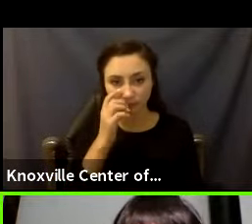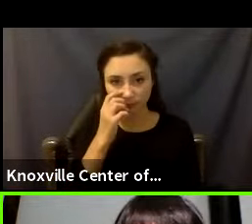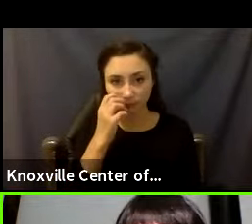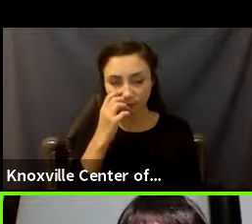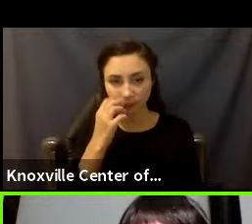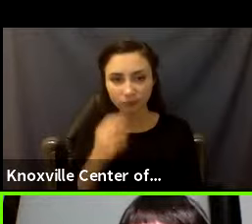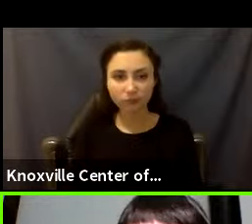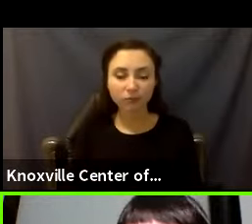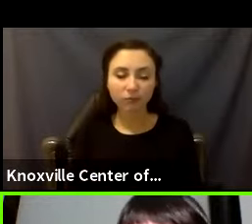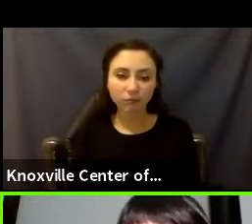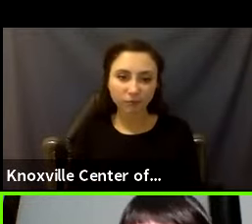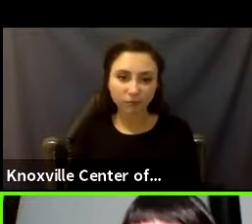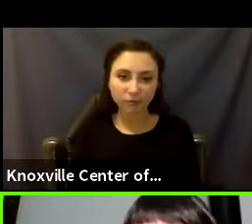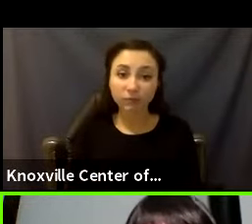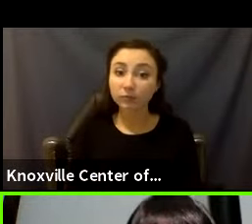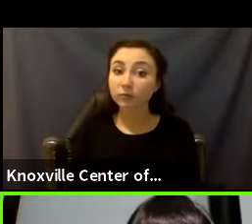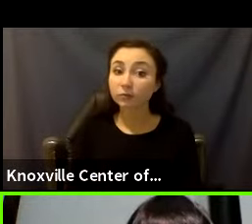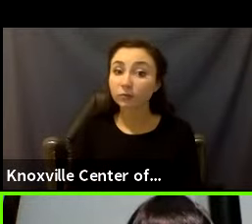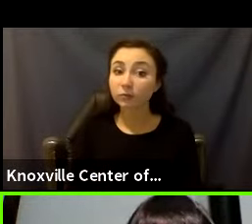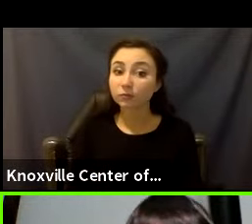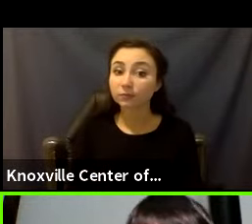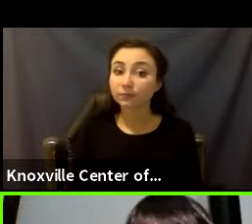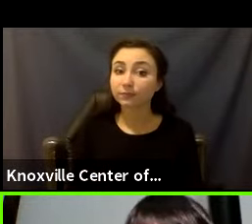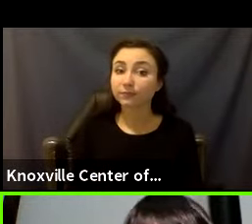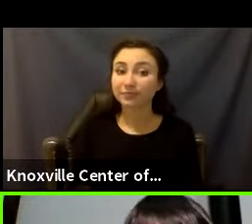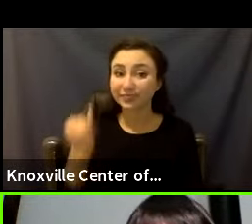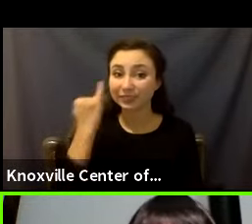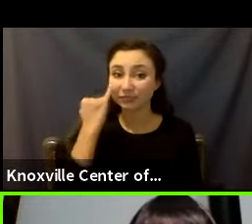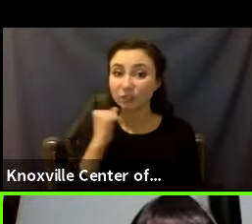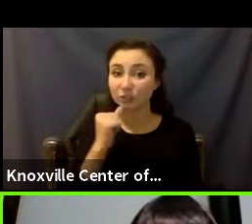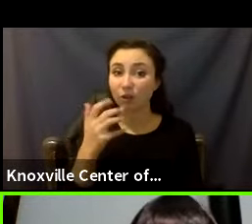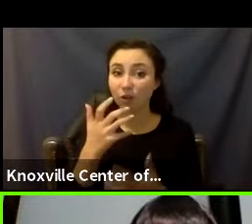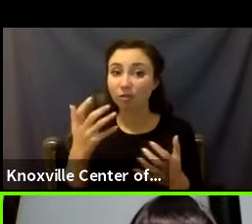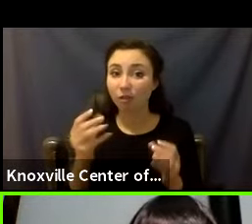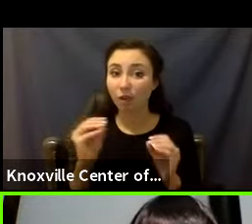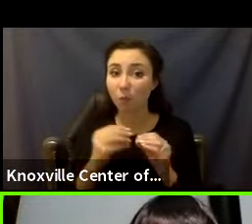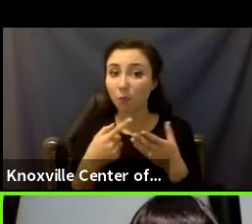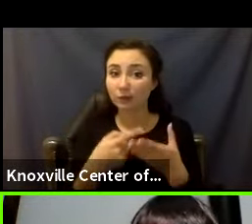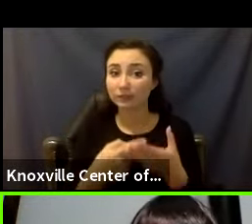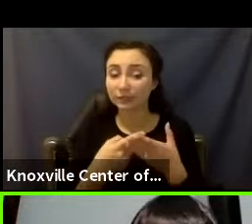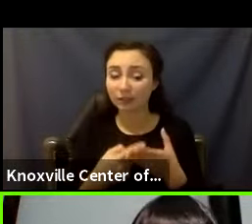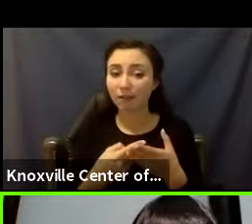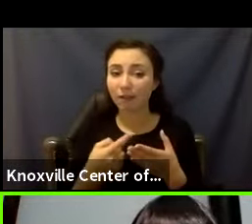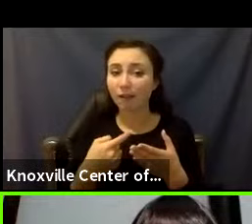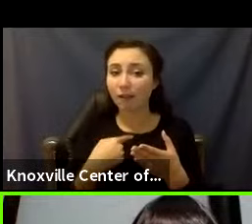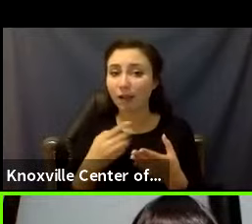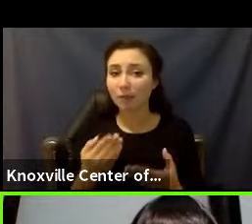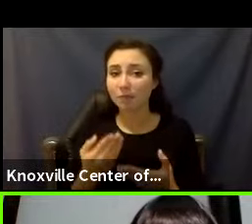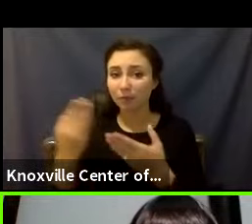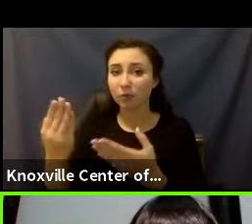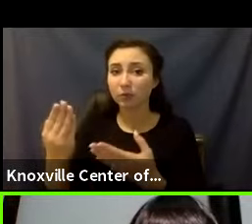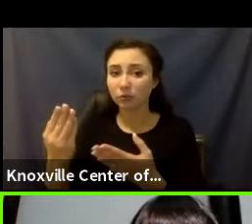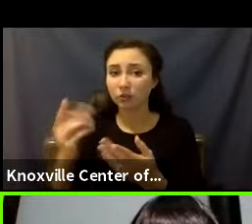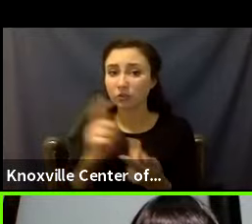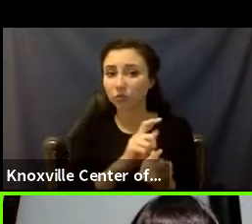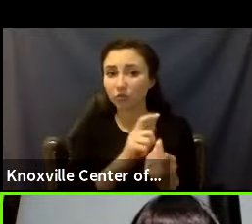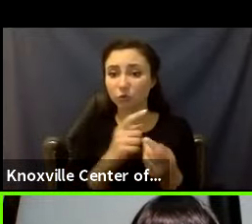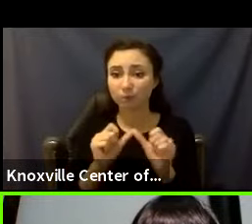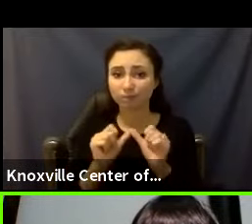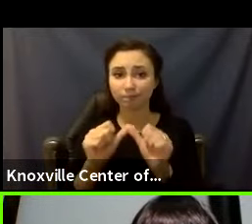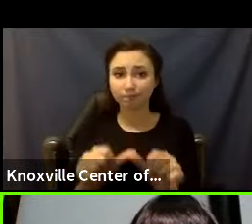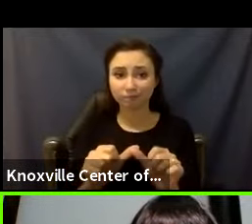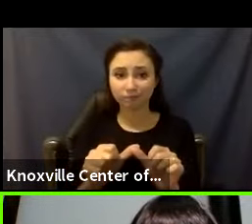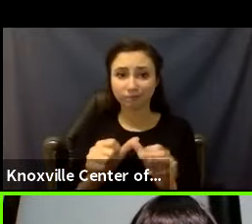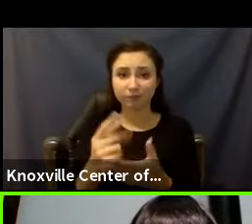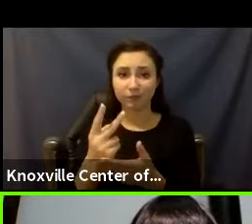So if we're not having a whole lot more discussion, I guess I would make a motion to extend it another 2 weeks, but change it from a 10 p.m. to an 11